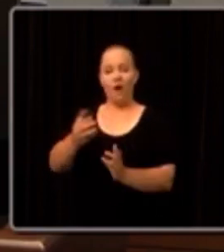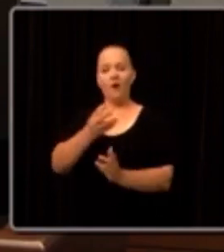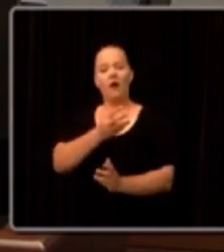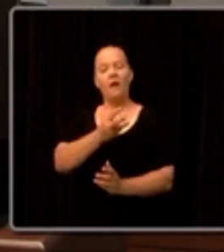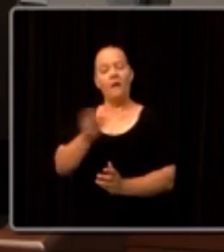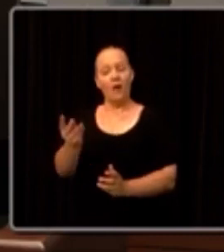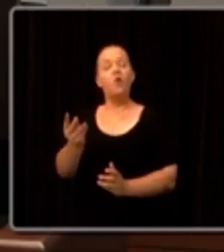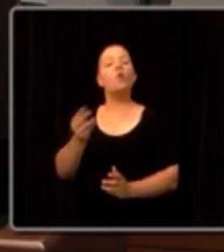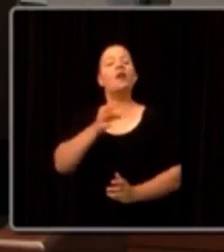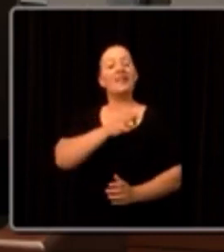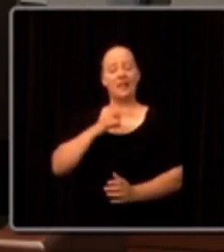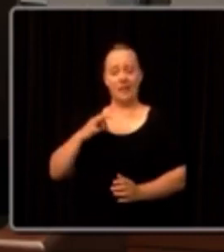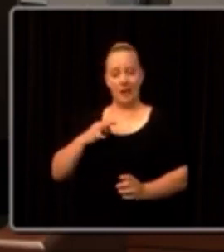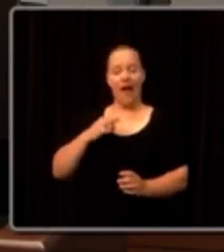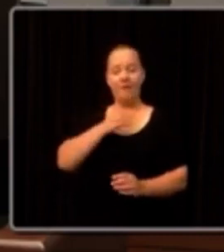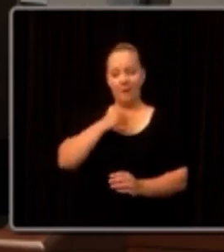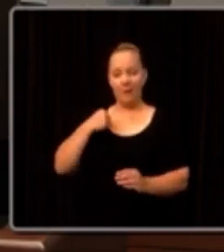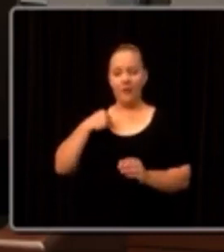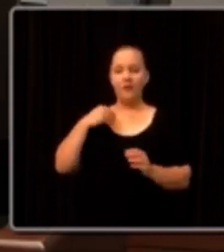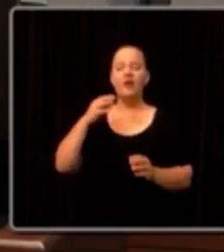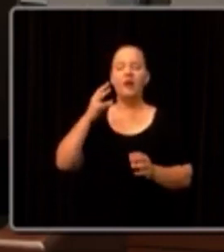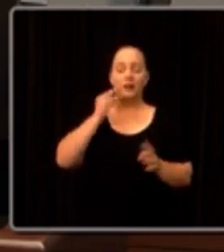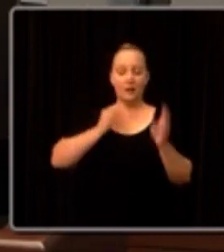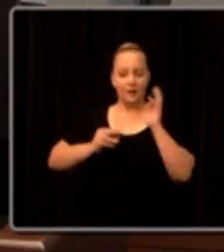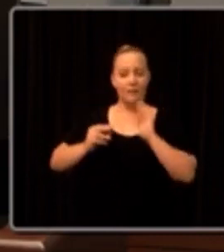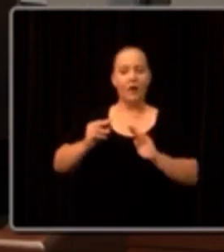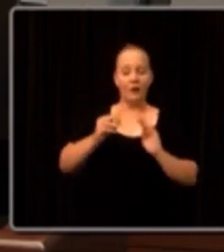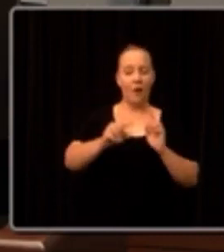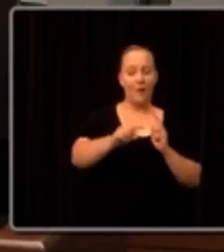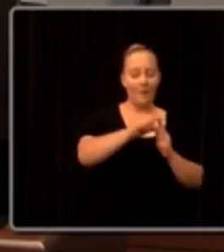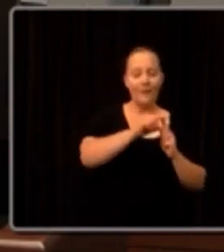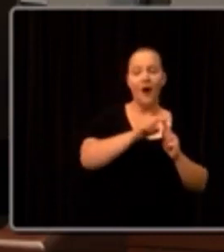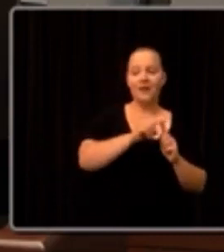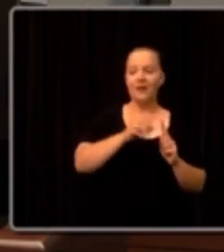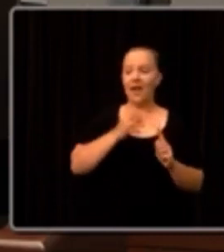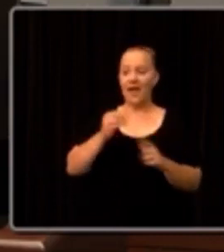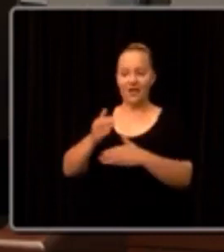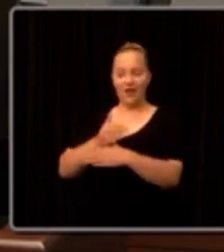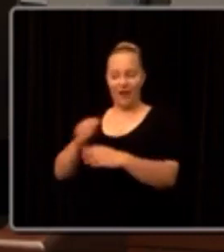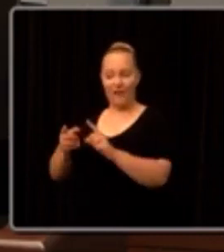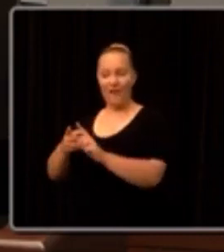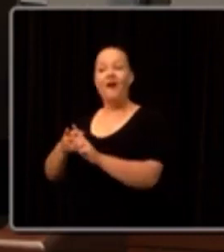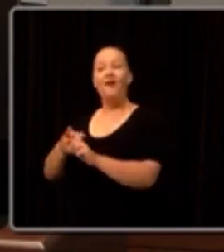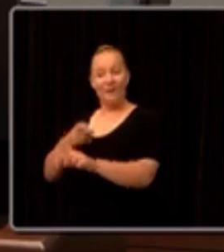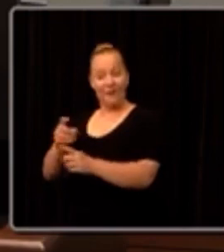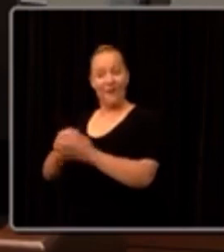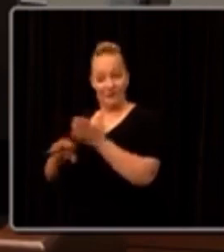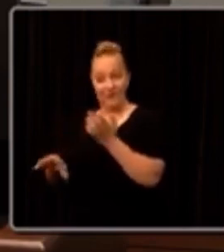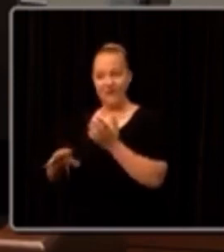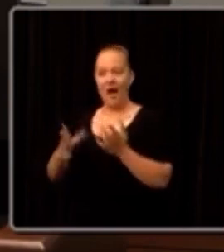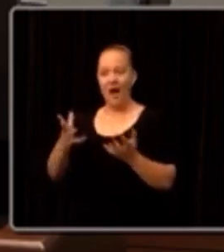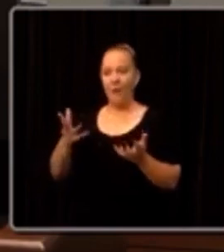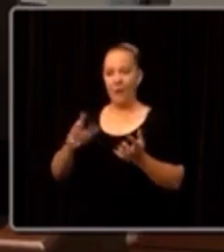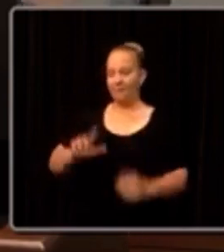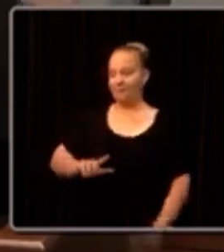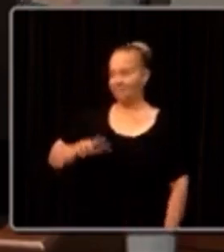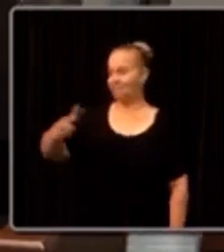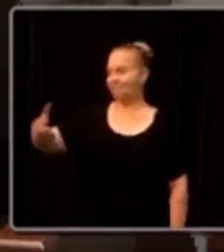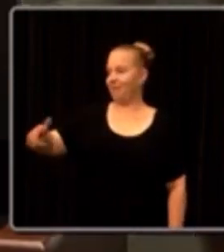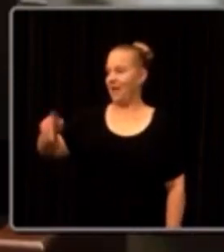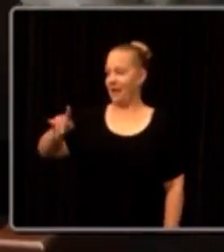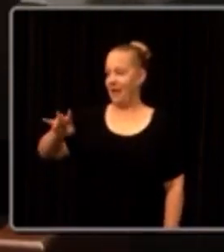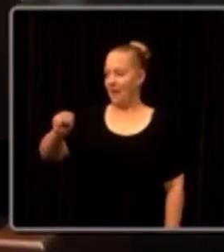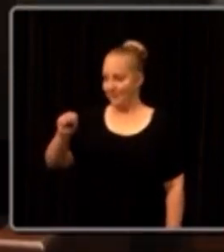about their experience with it and the positive, and then share some other input from students. So I'm going to pass it over to Kim.